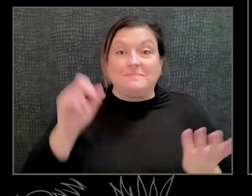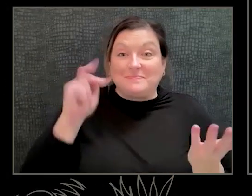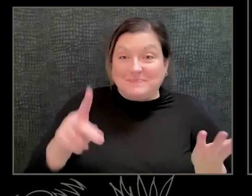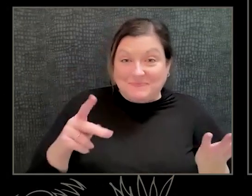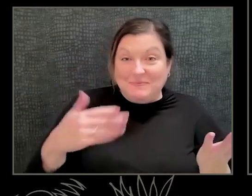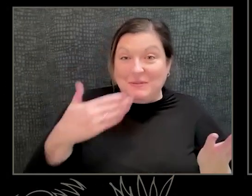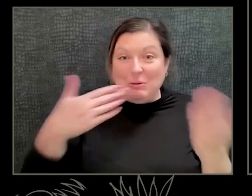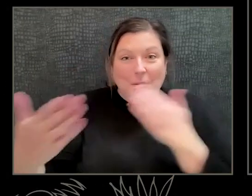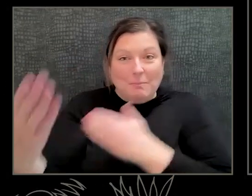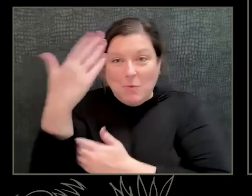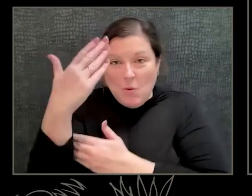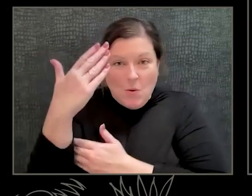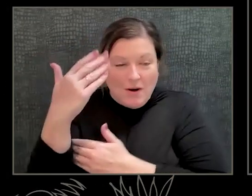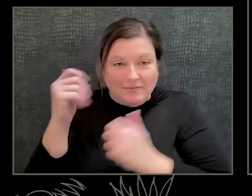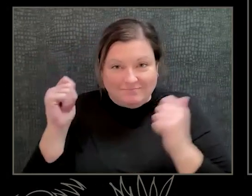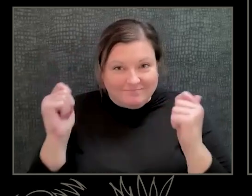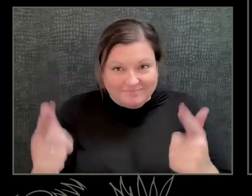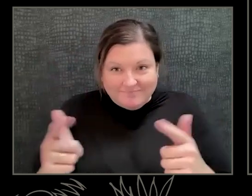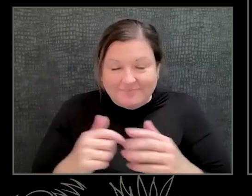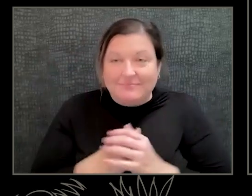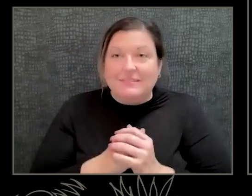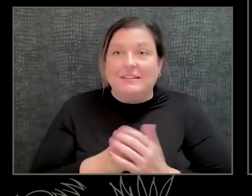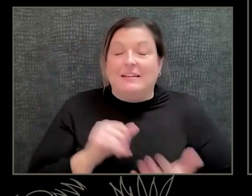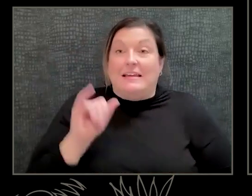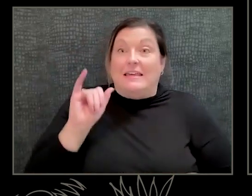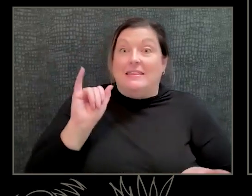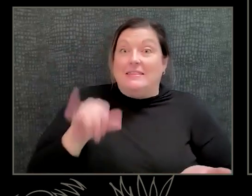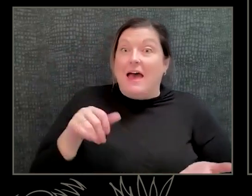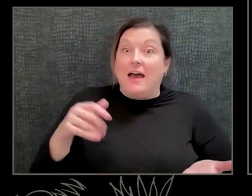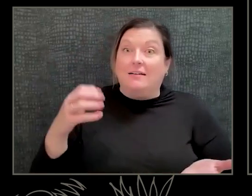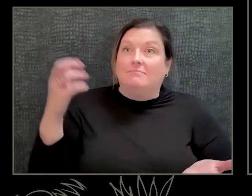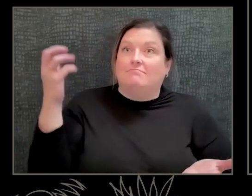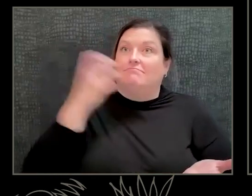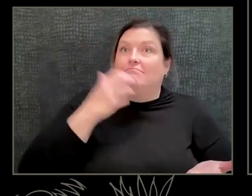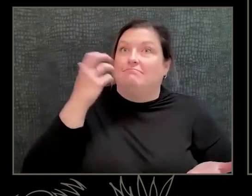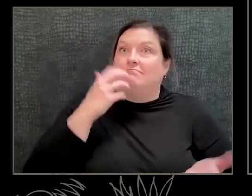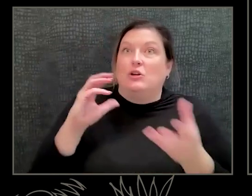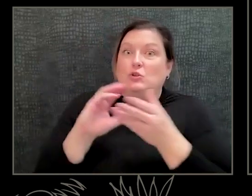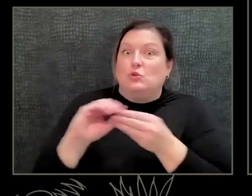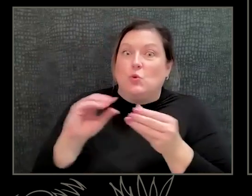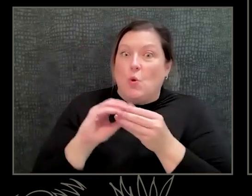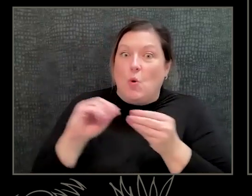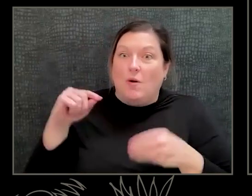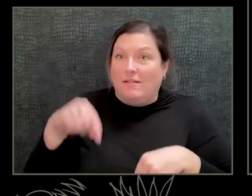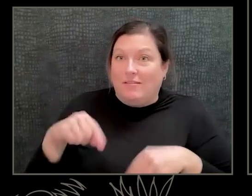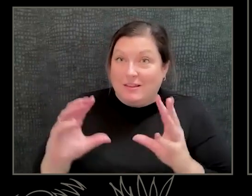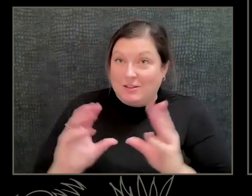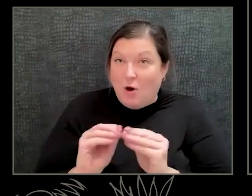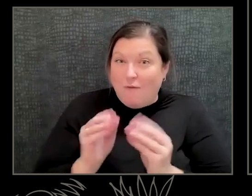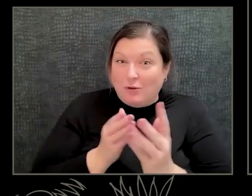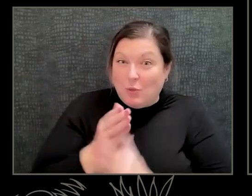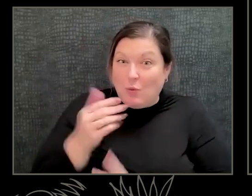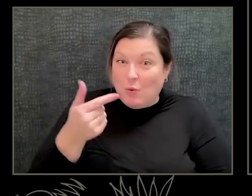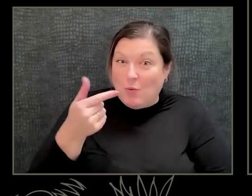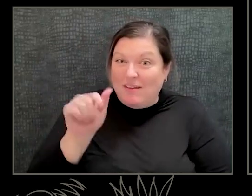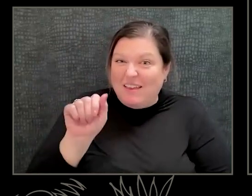Good morning, everyone. That was an amazing backstory to this great conference by Gabe.